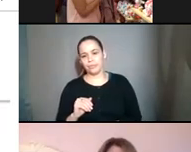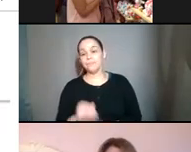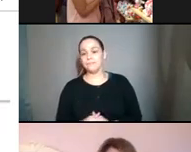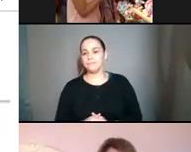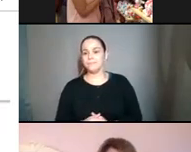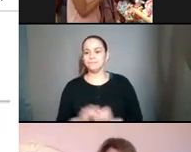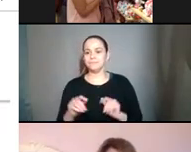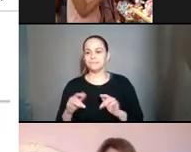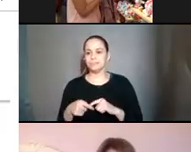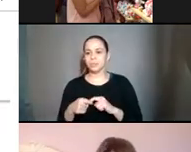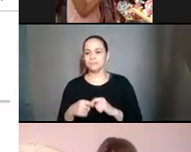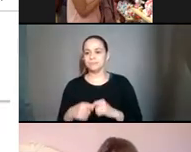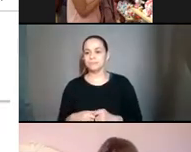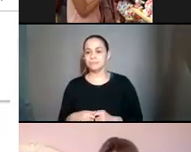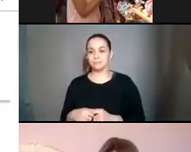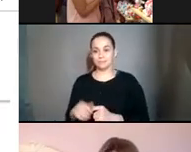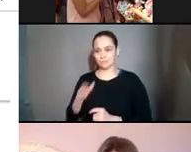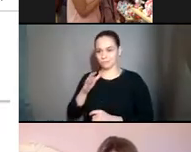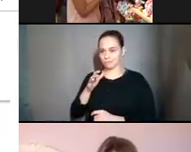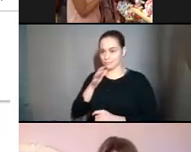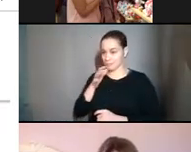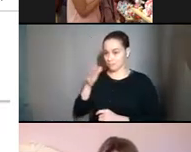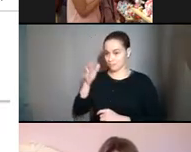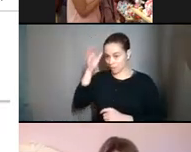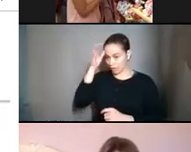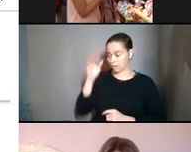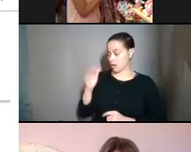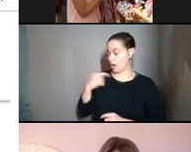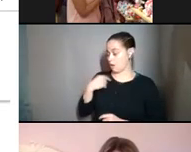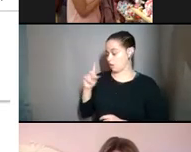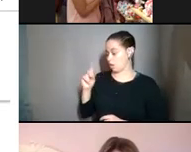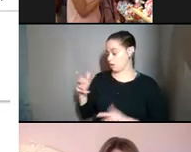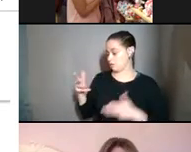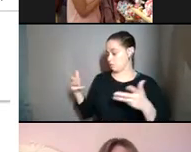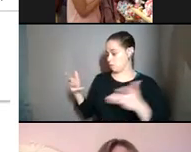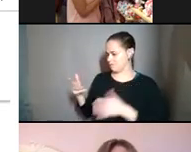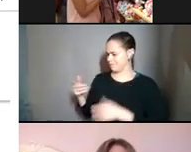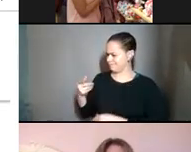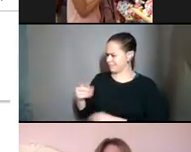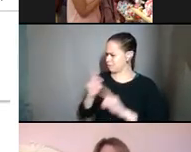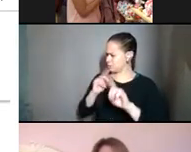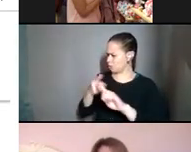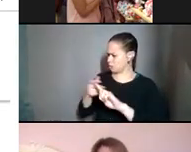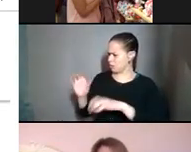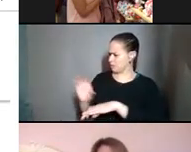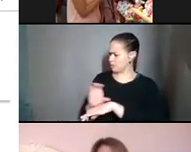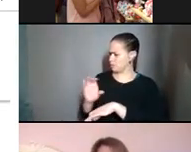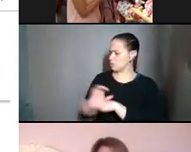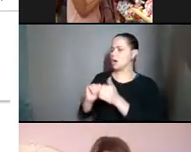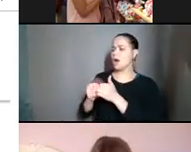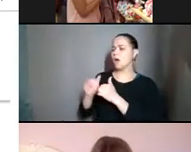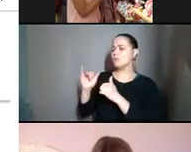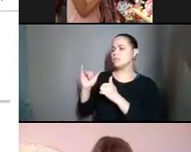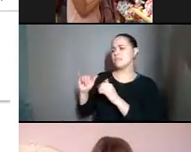At this point, I would ask, how is the response the computer showed different from the response